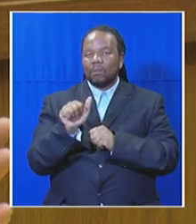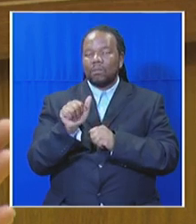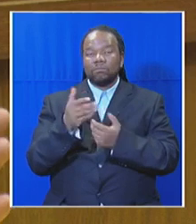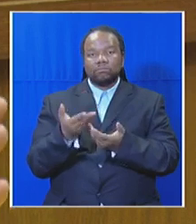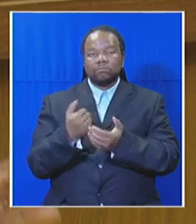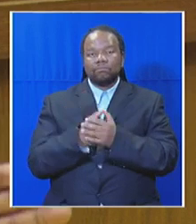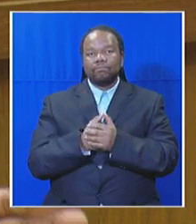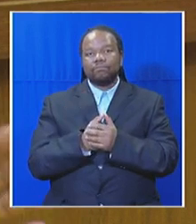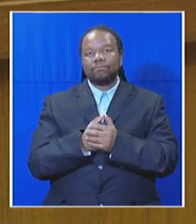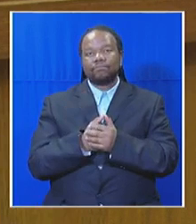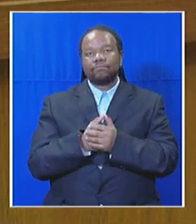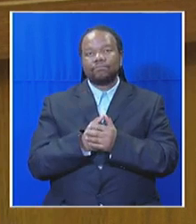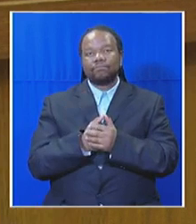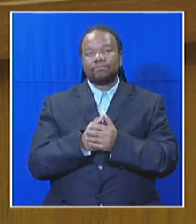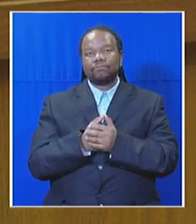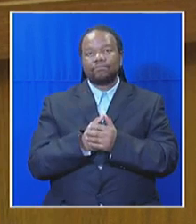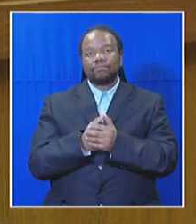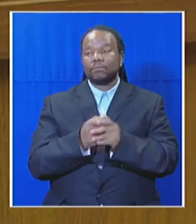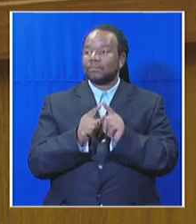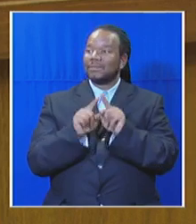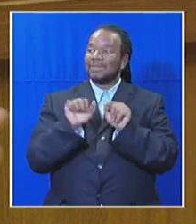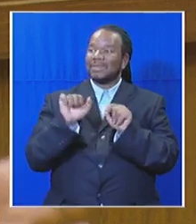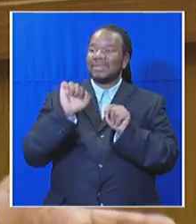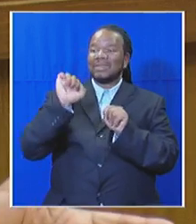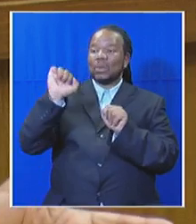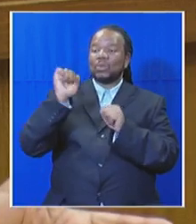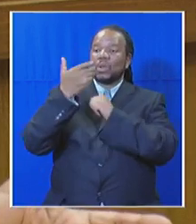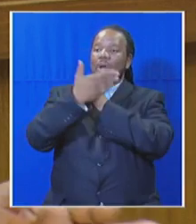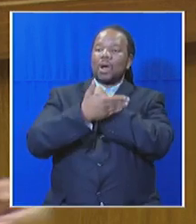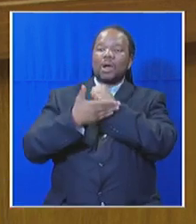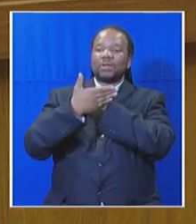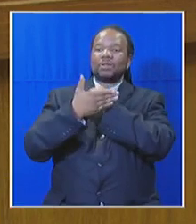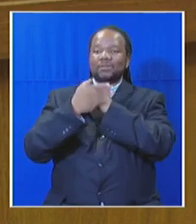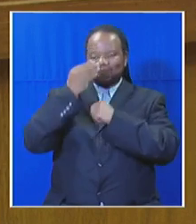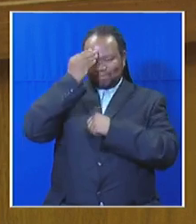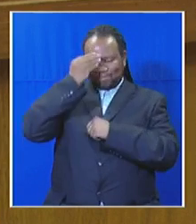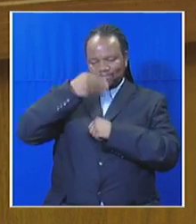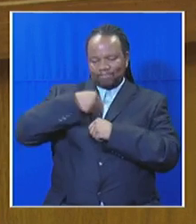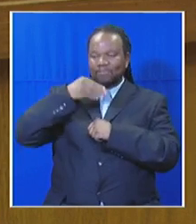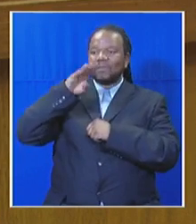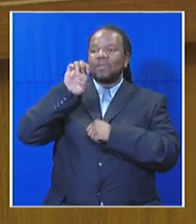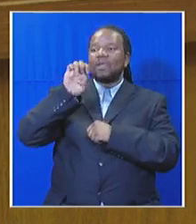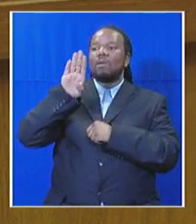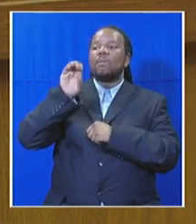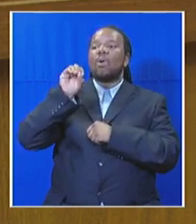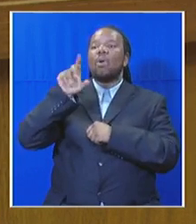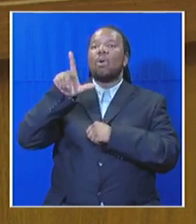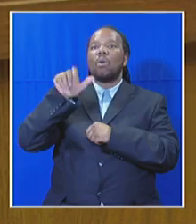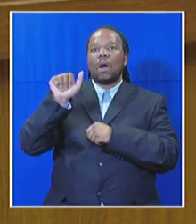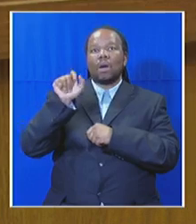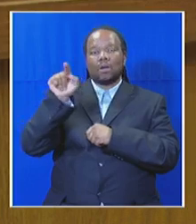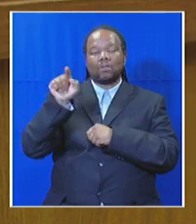And countries where in the last summit, they were